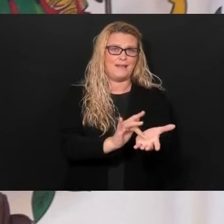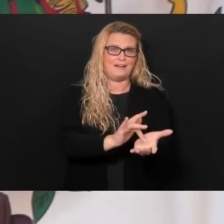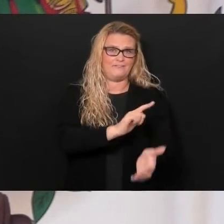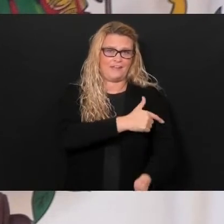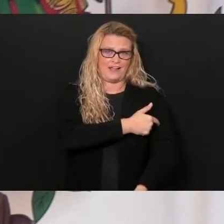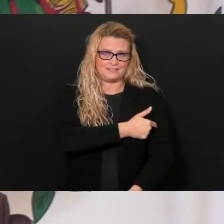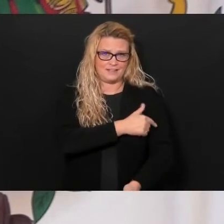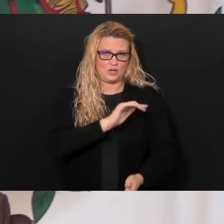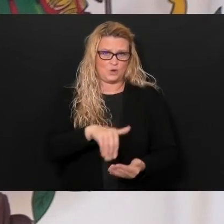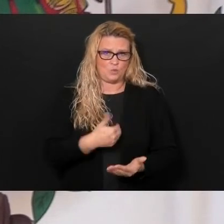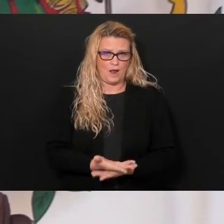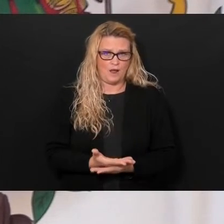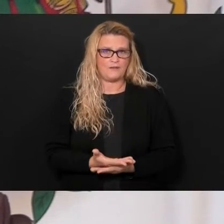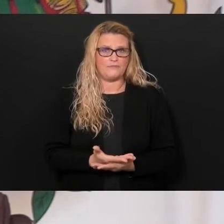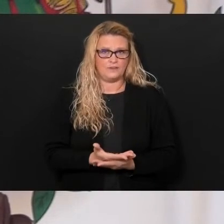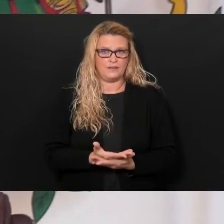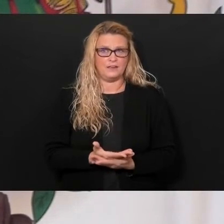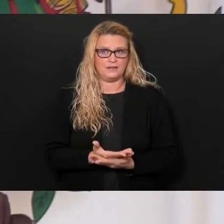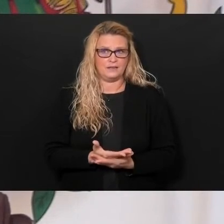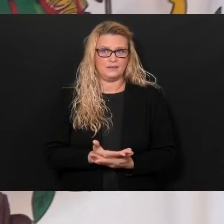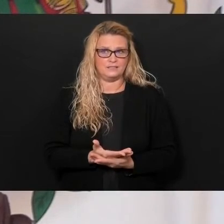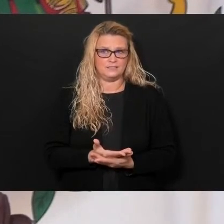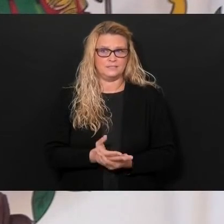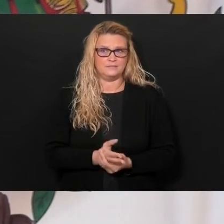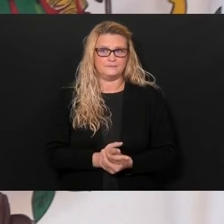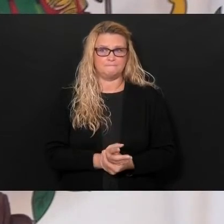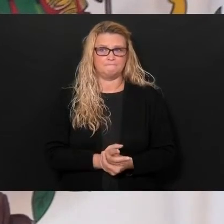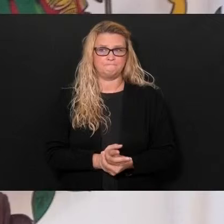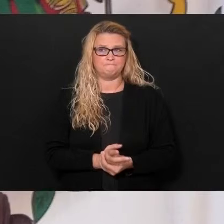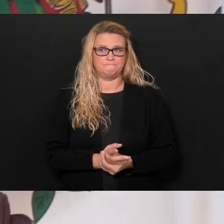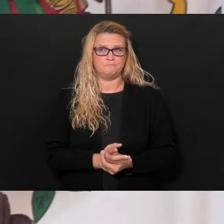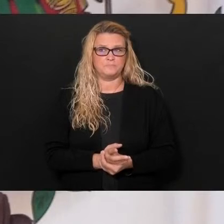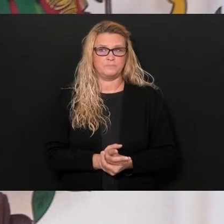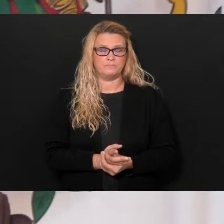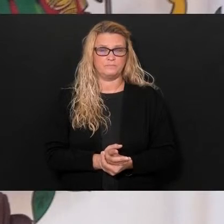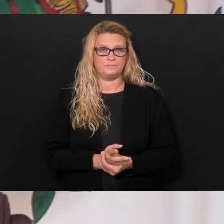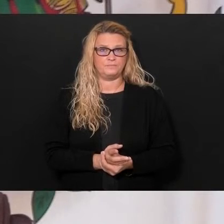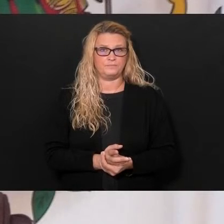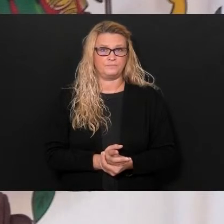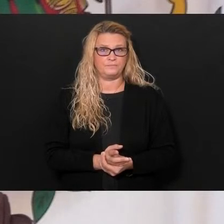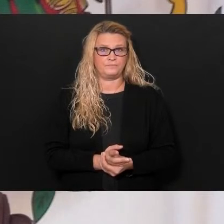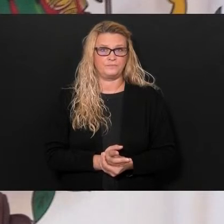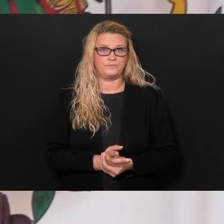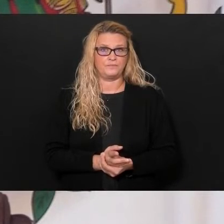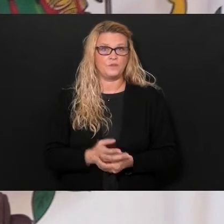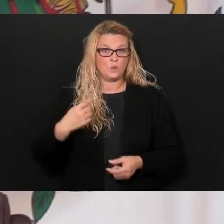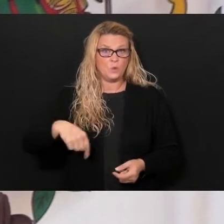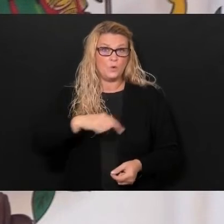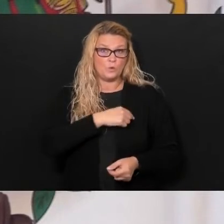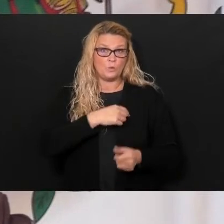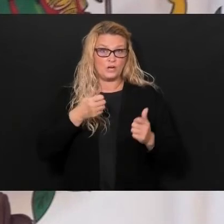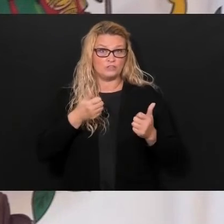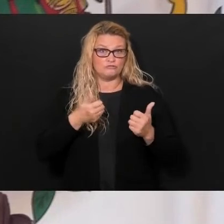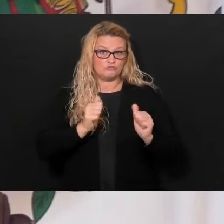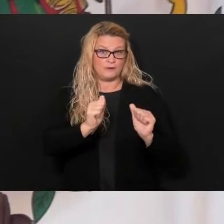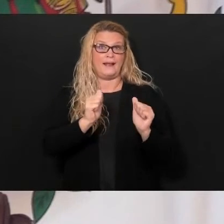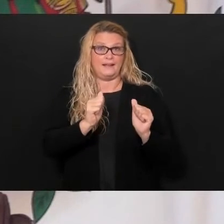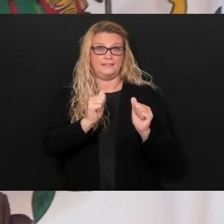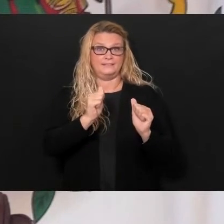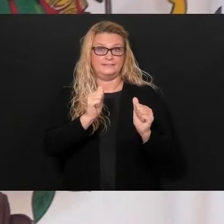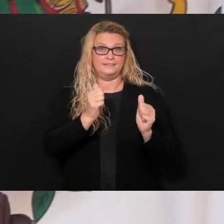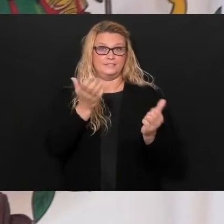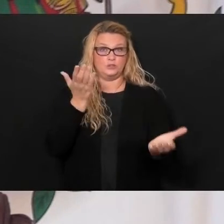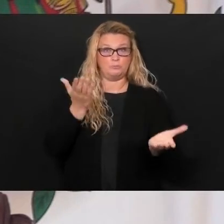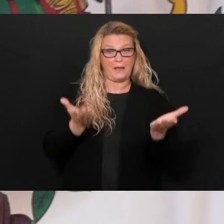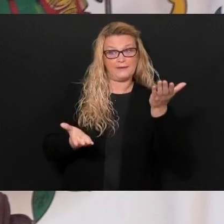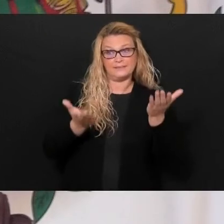to do. It doesn't take a rocket scientist to figure this out. We're trying to balance the ball